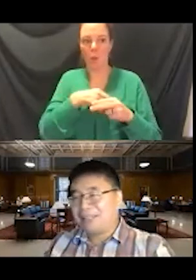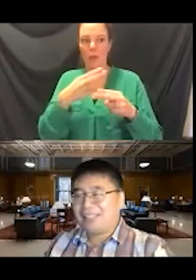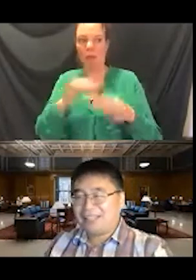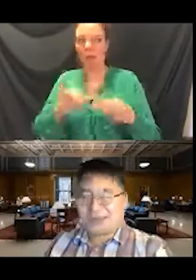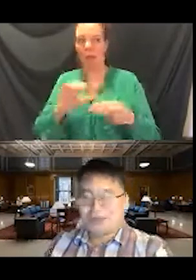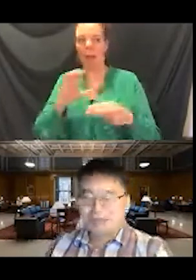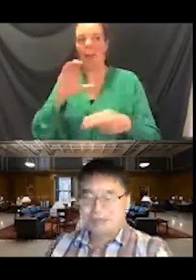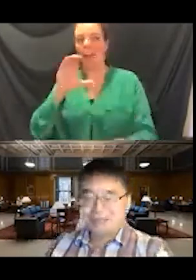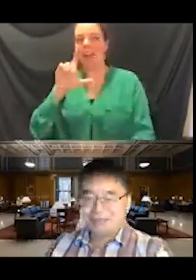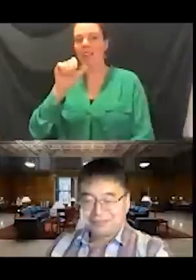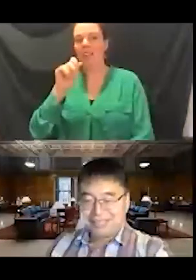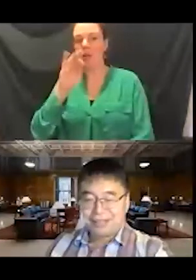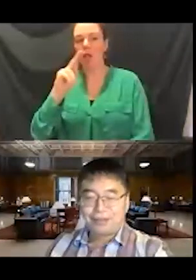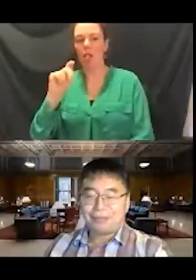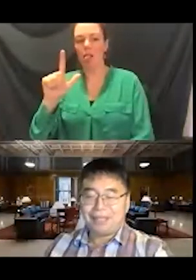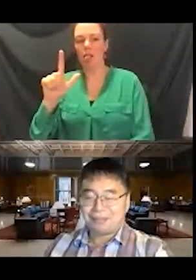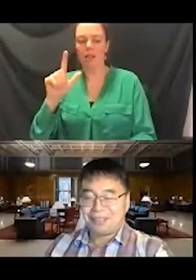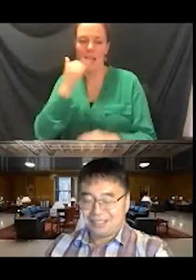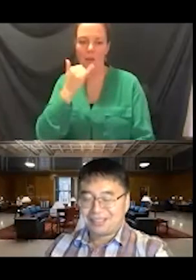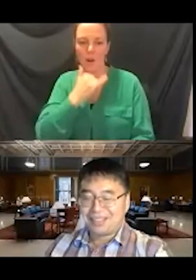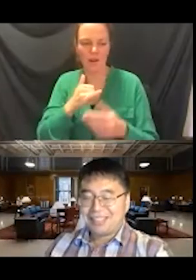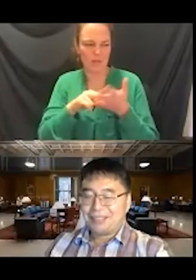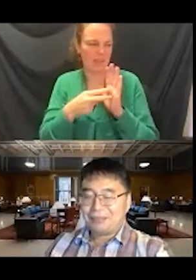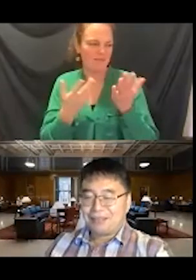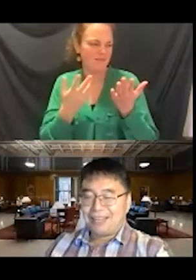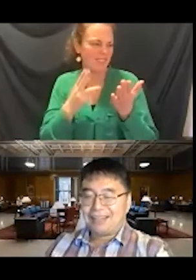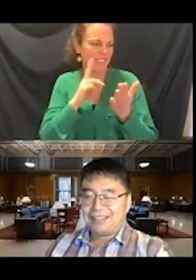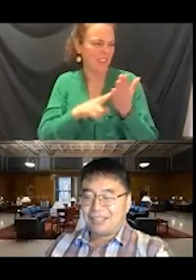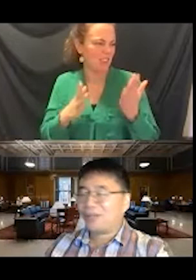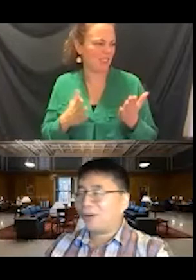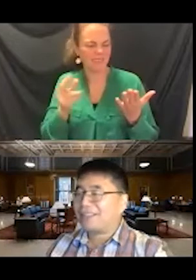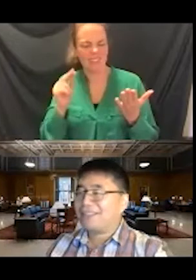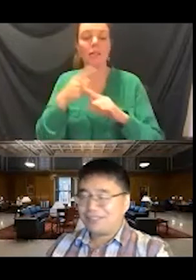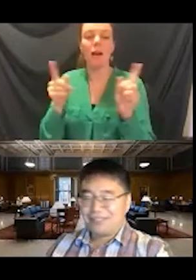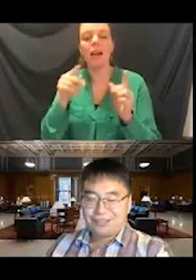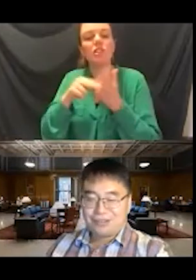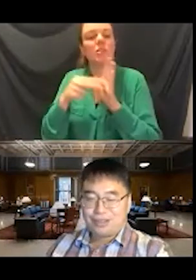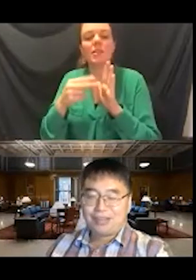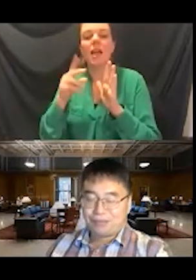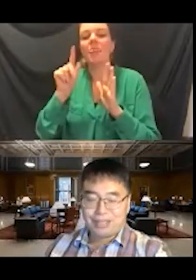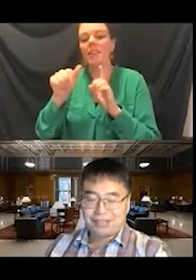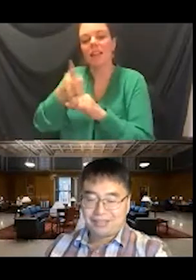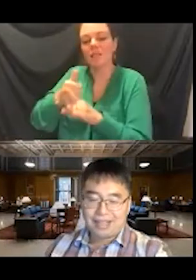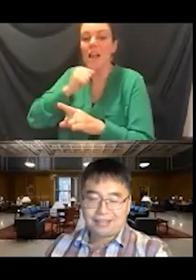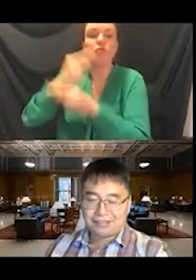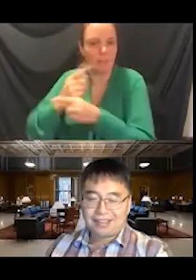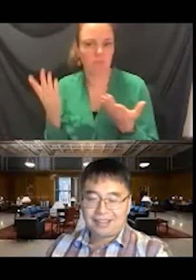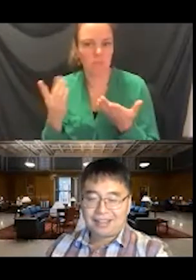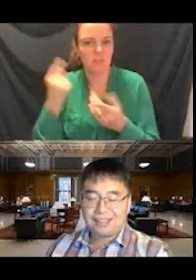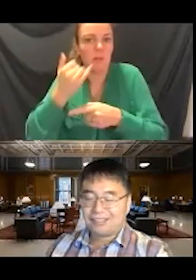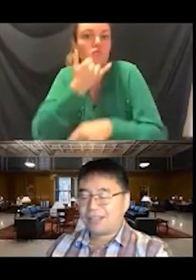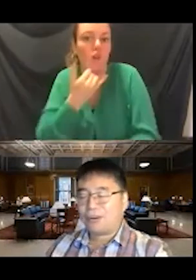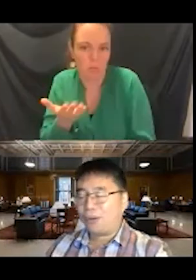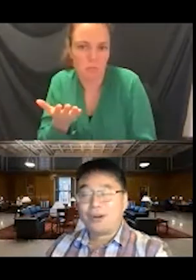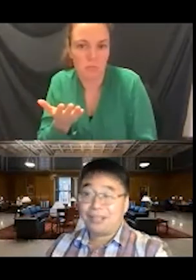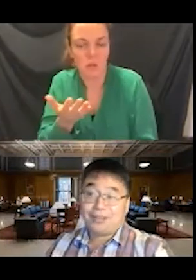but I don't know what that means, but it's just the data is incorrect, you should say, for reasons that are